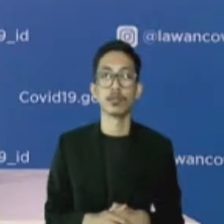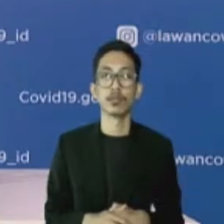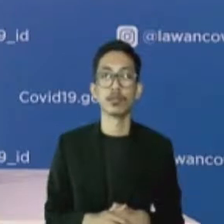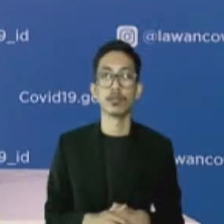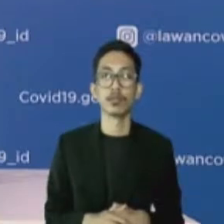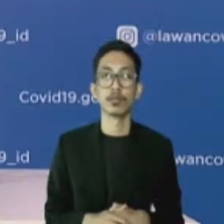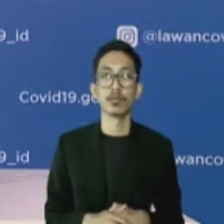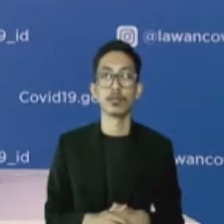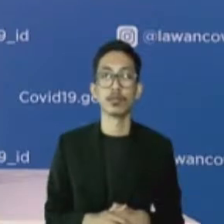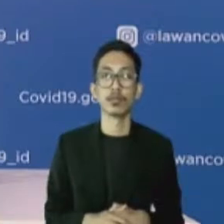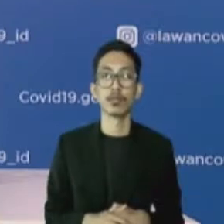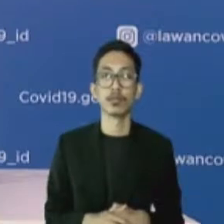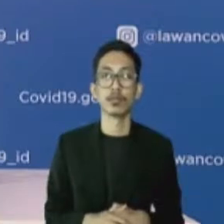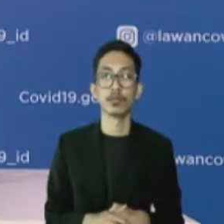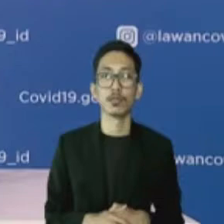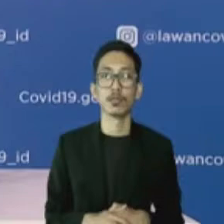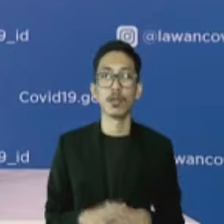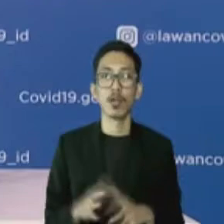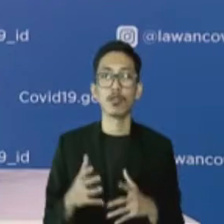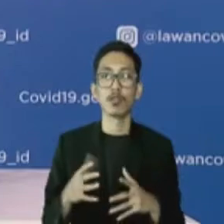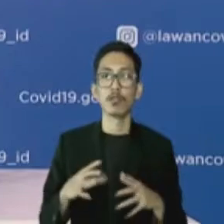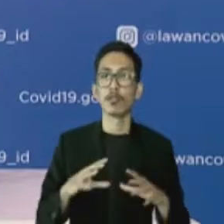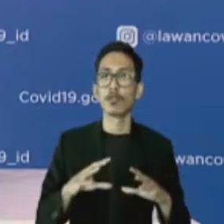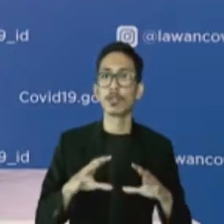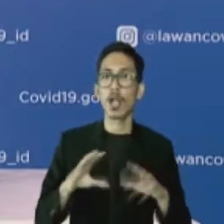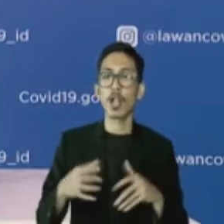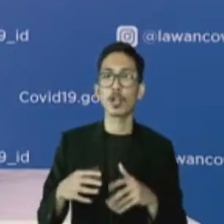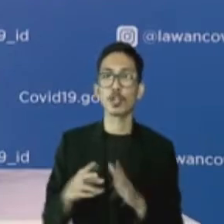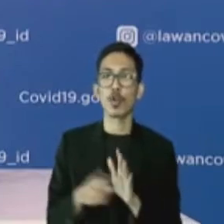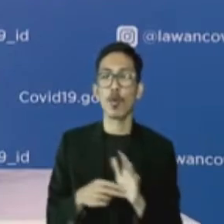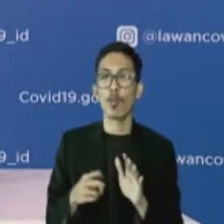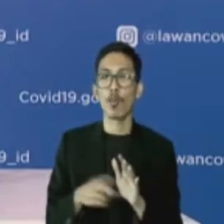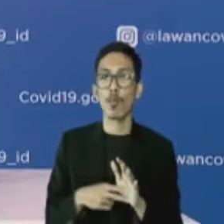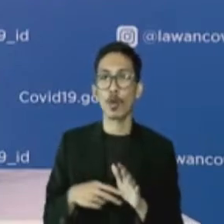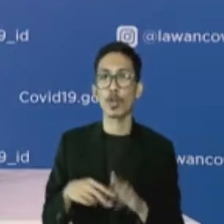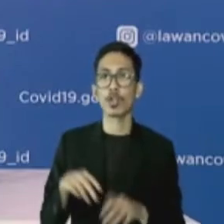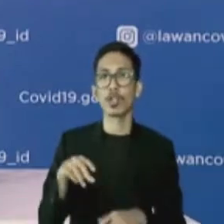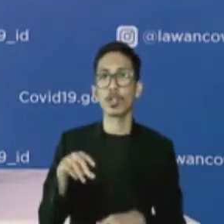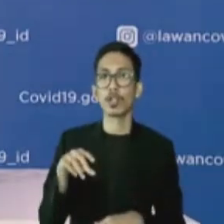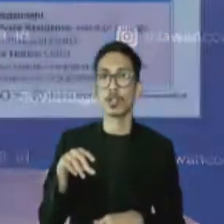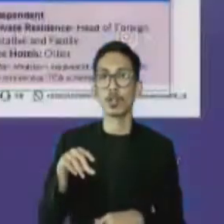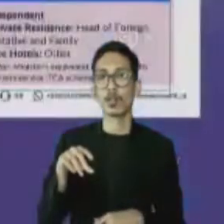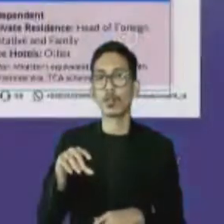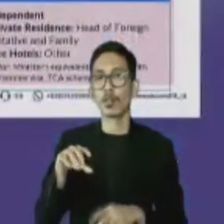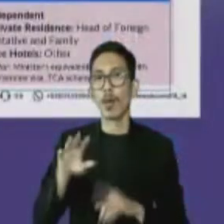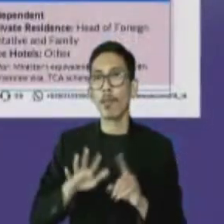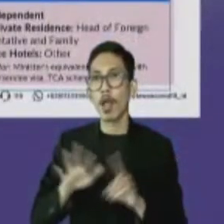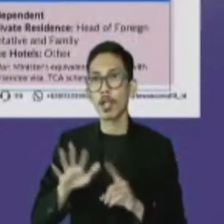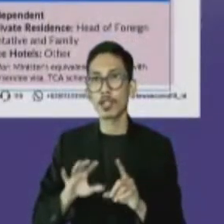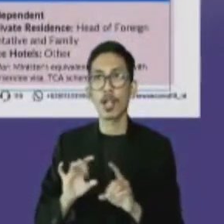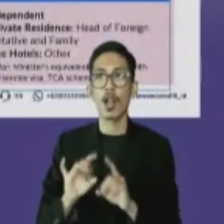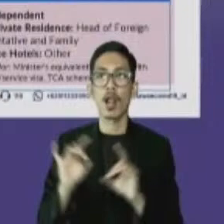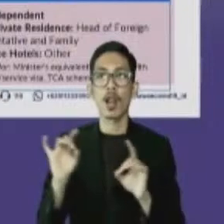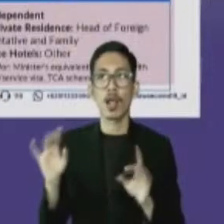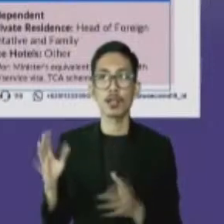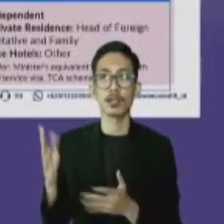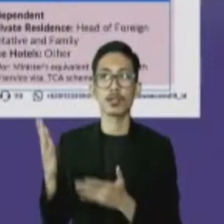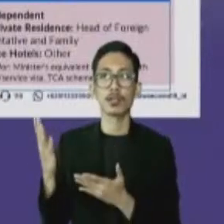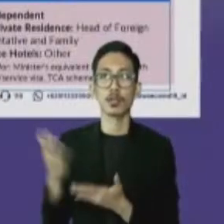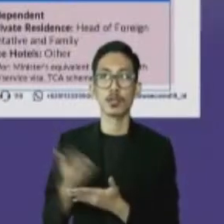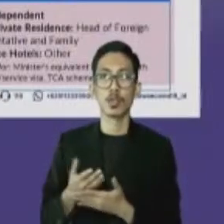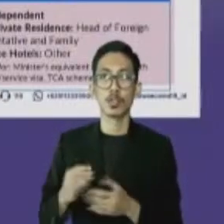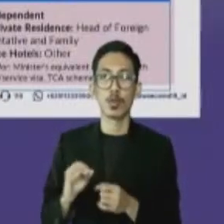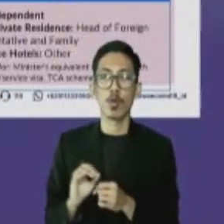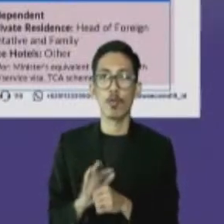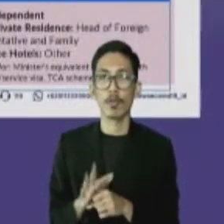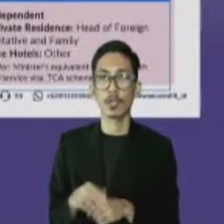decree of the Kasatgas number 15 of 2021 concerning international travel during the COVID-19 pandemic